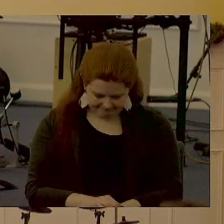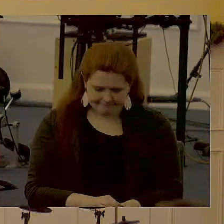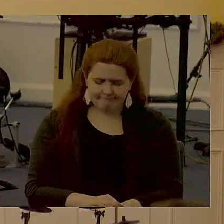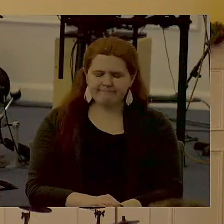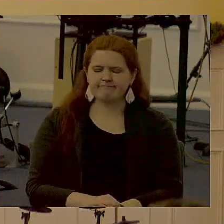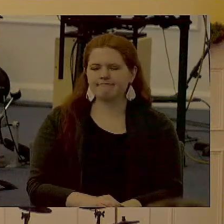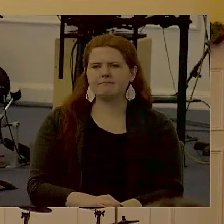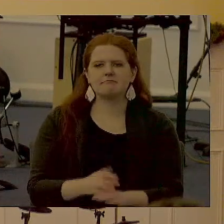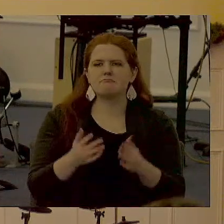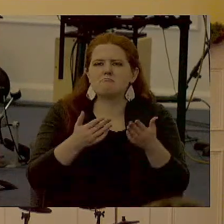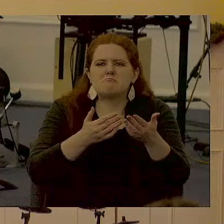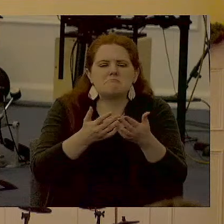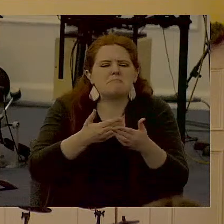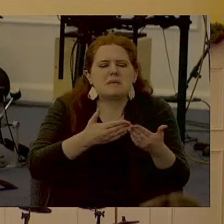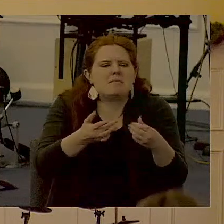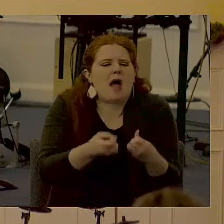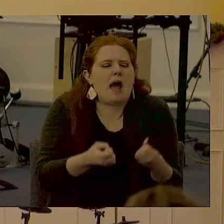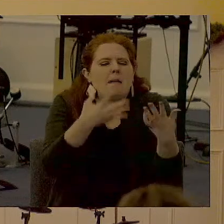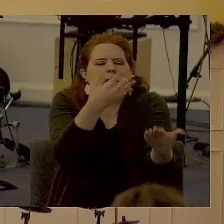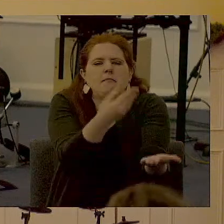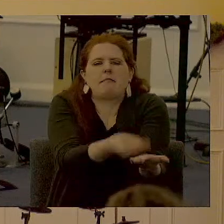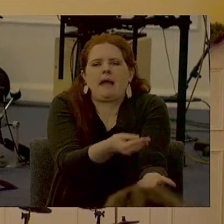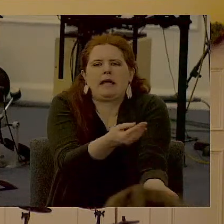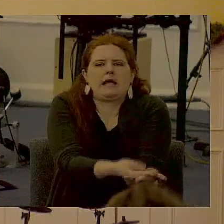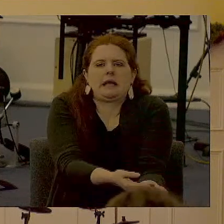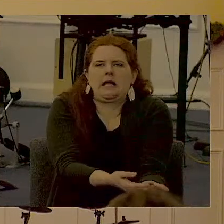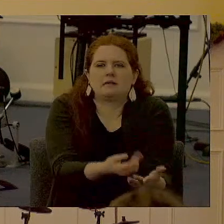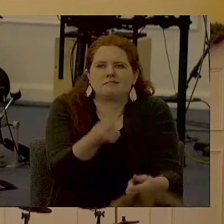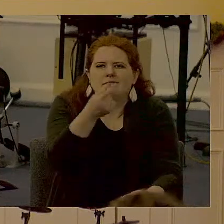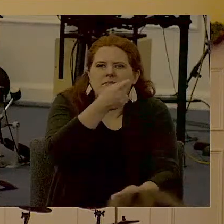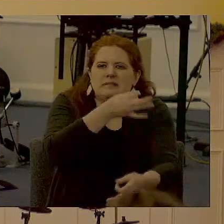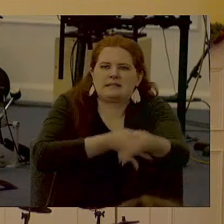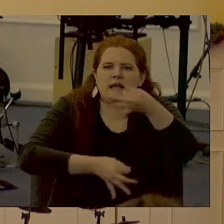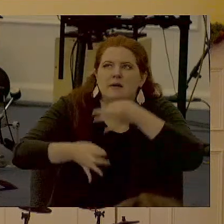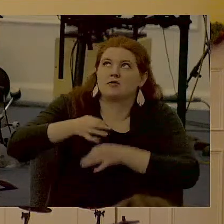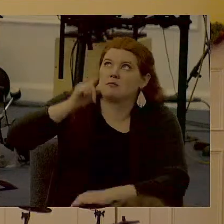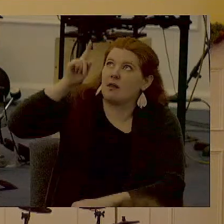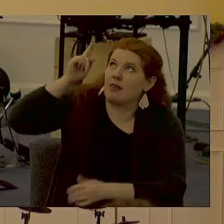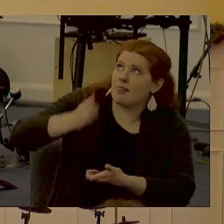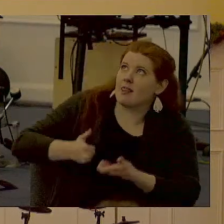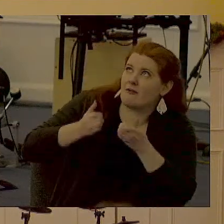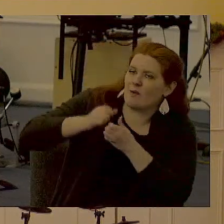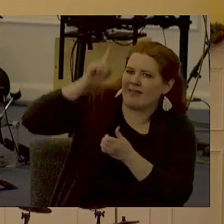There's no amount of money that can ever substitute for a life with God.